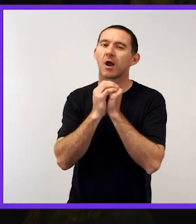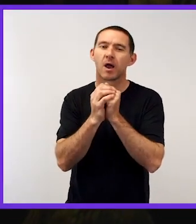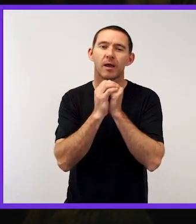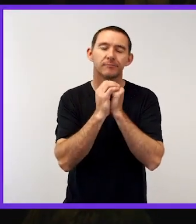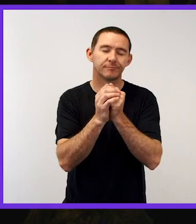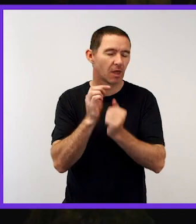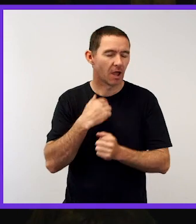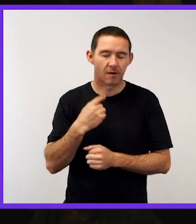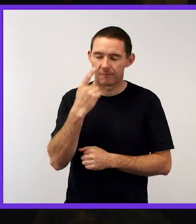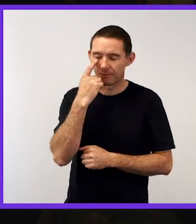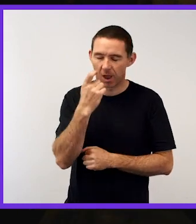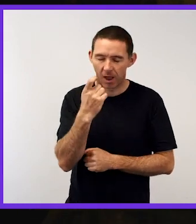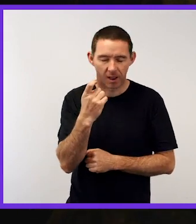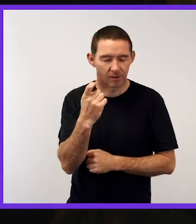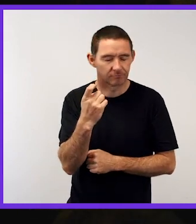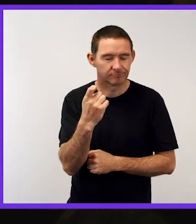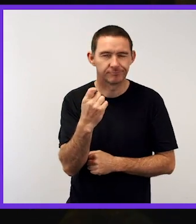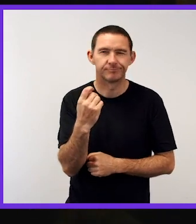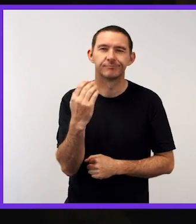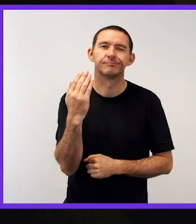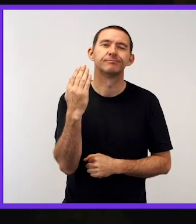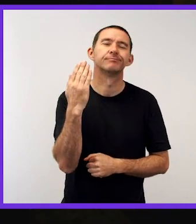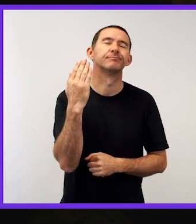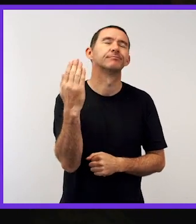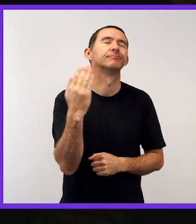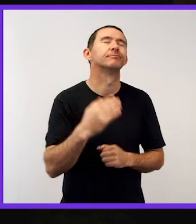What a friend I've found,